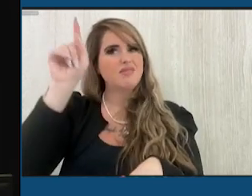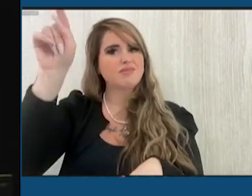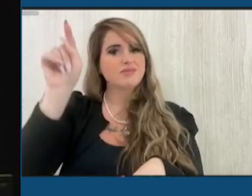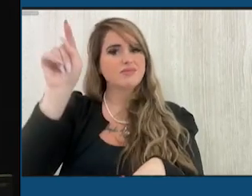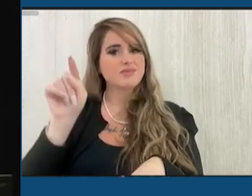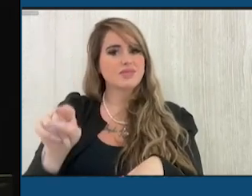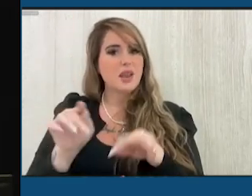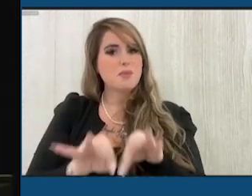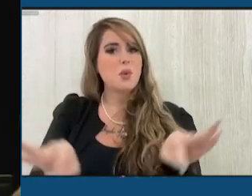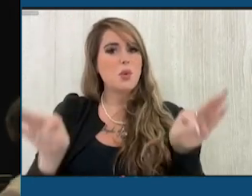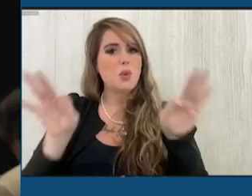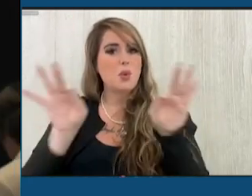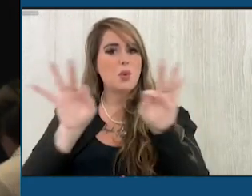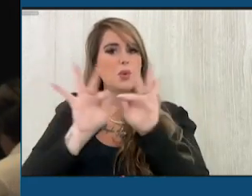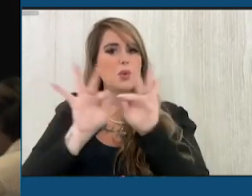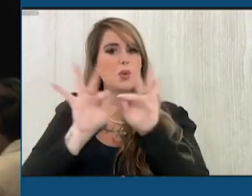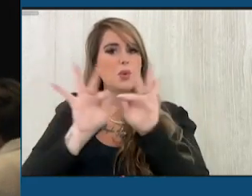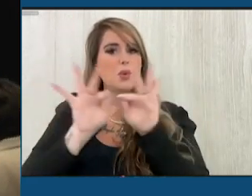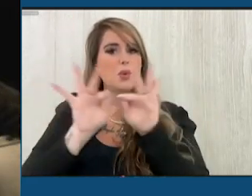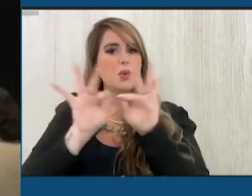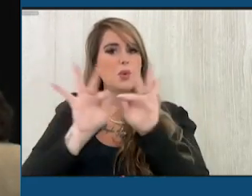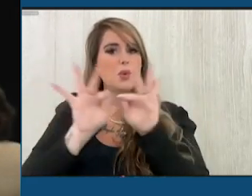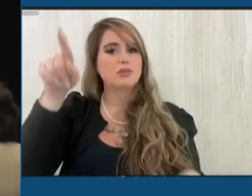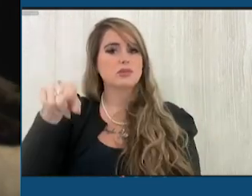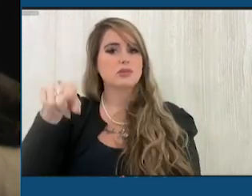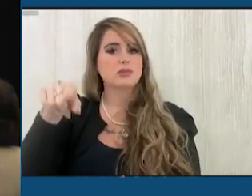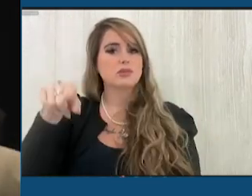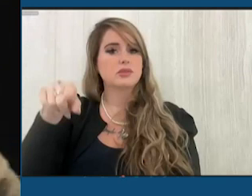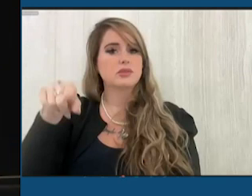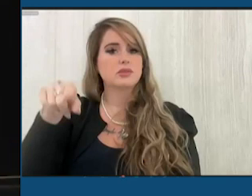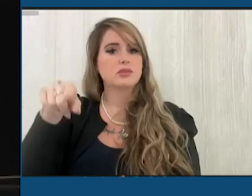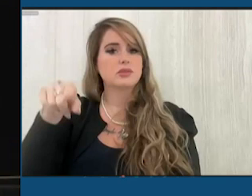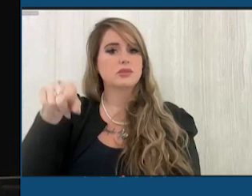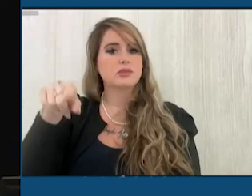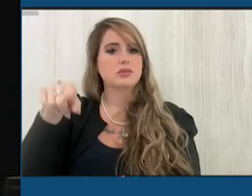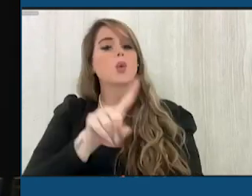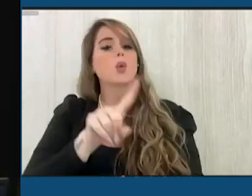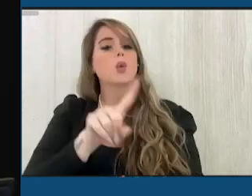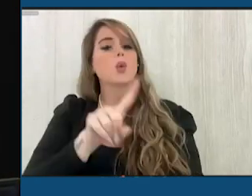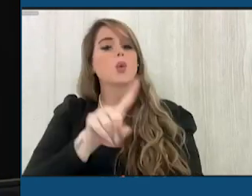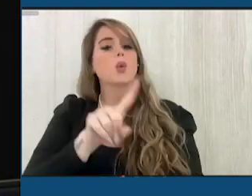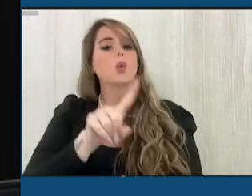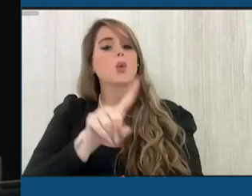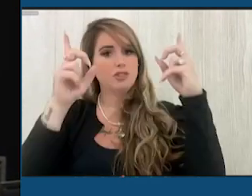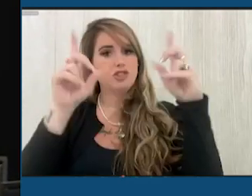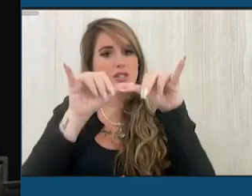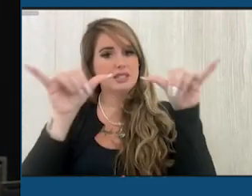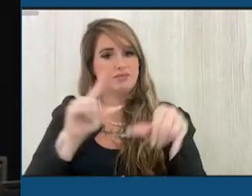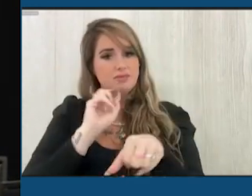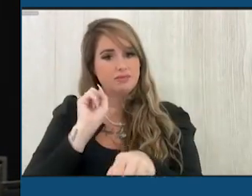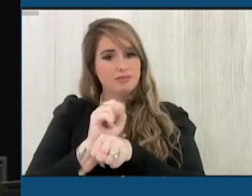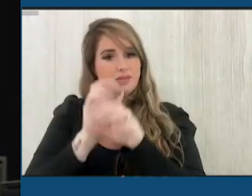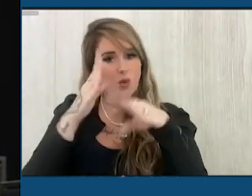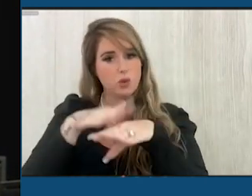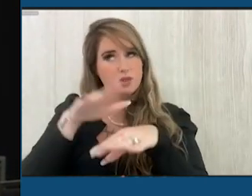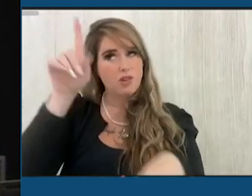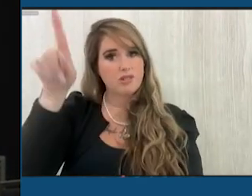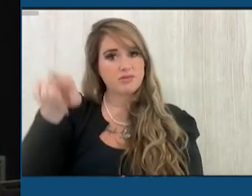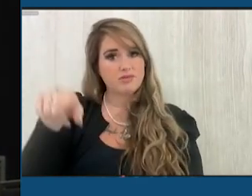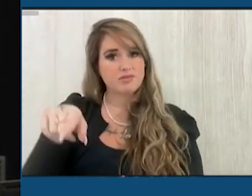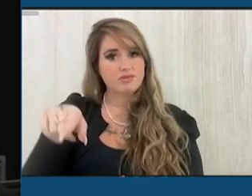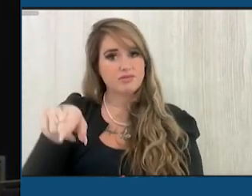mind. So my question to you is, how much does our education system focus on the development of the things that are